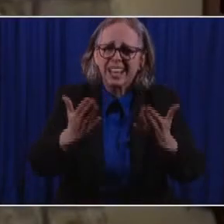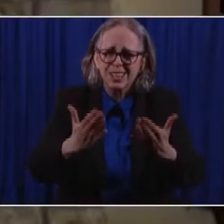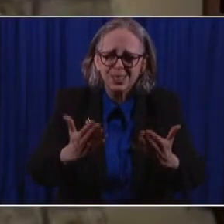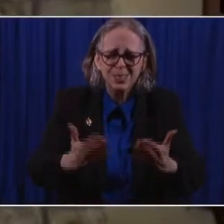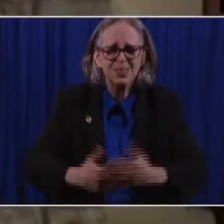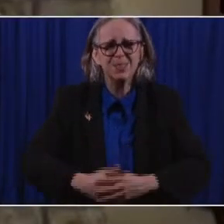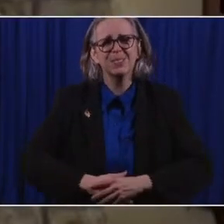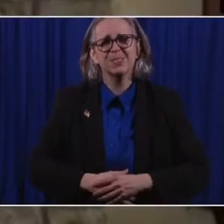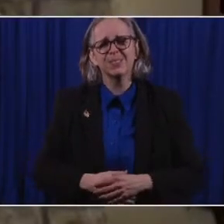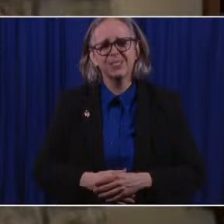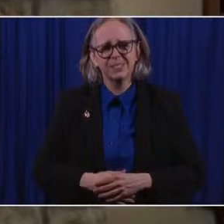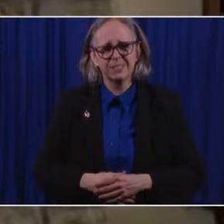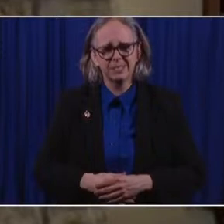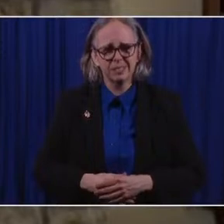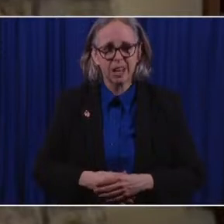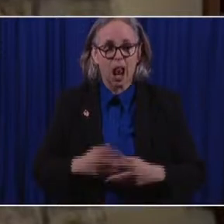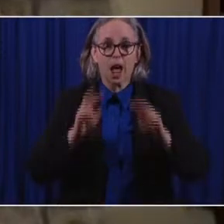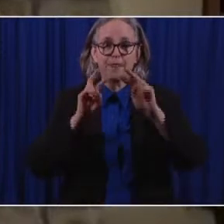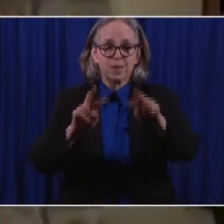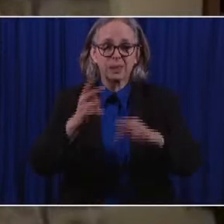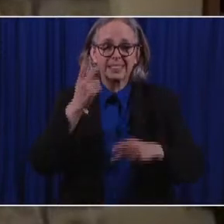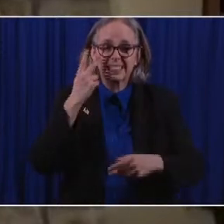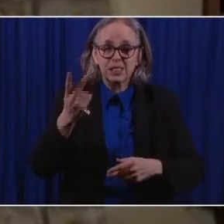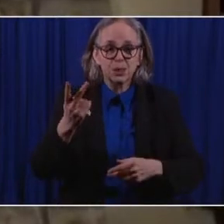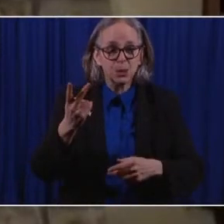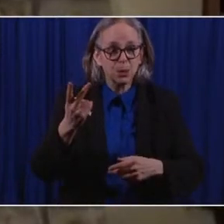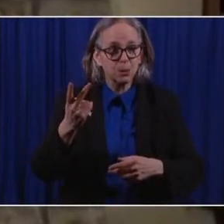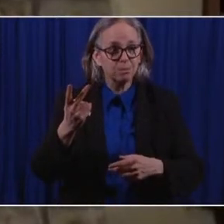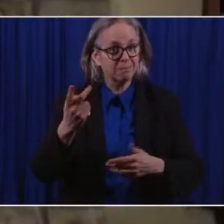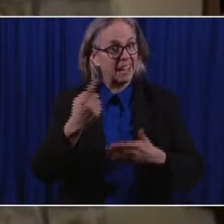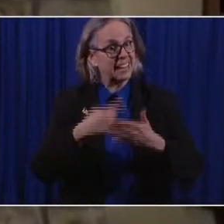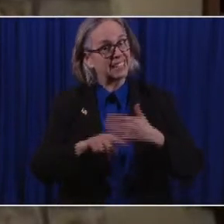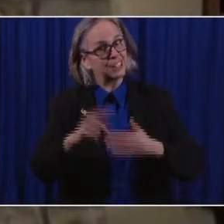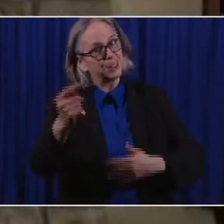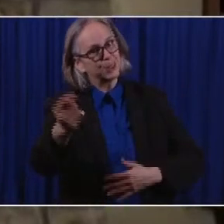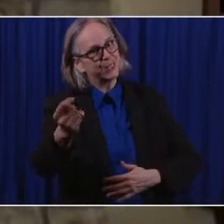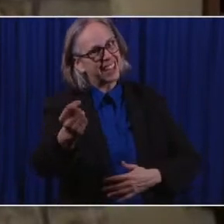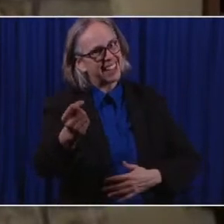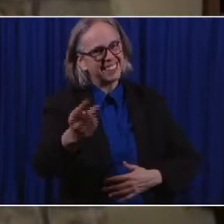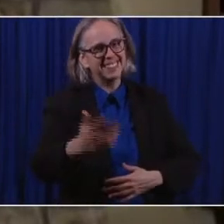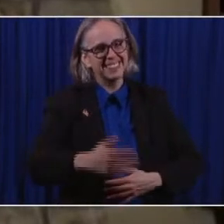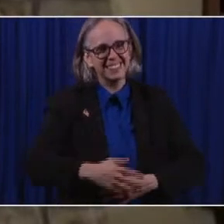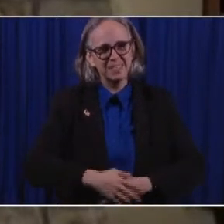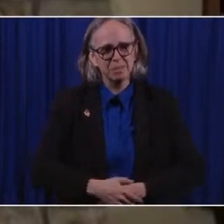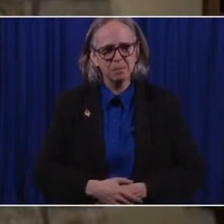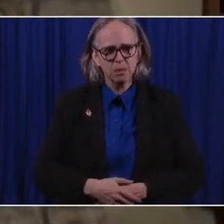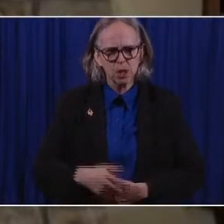emergency, we look forward to seeing you all on Tuesday. Go Browns.